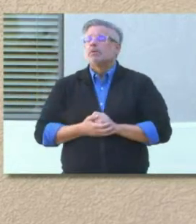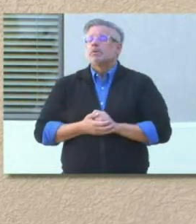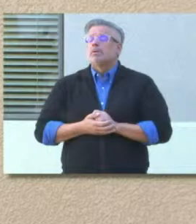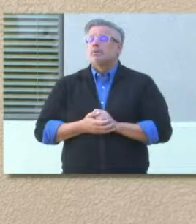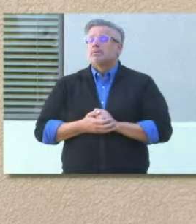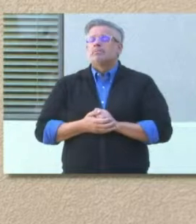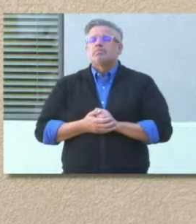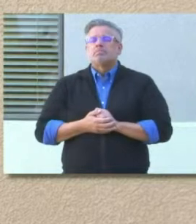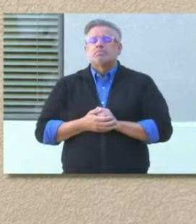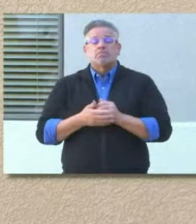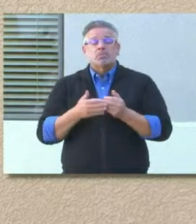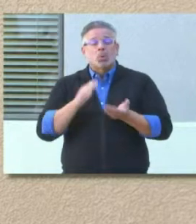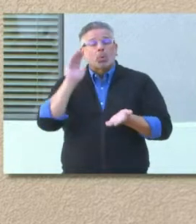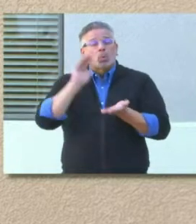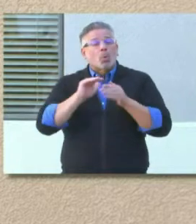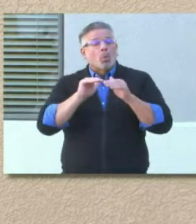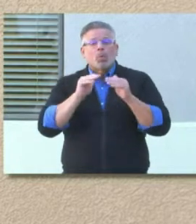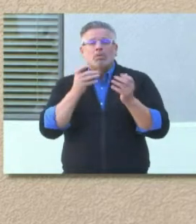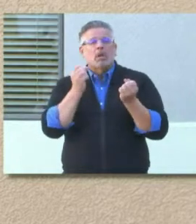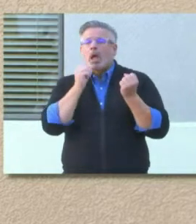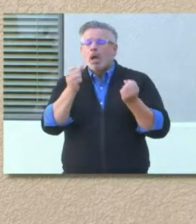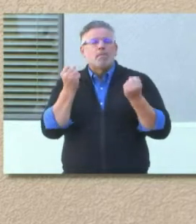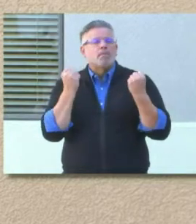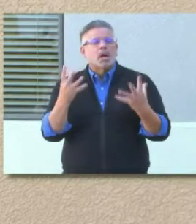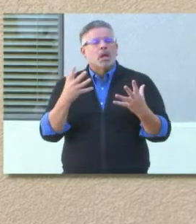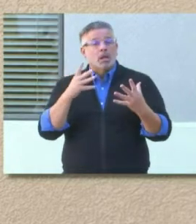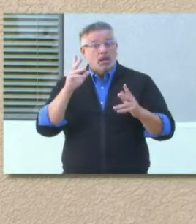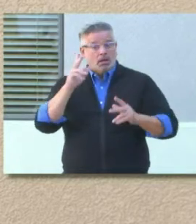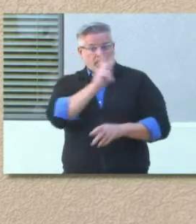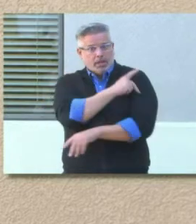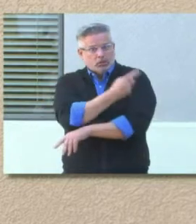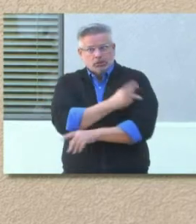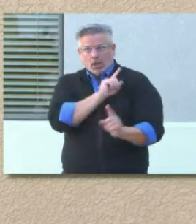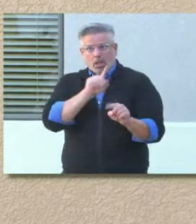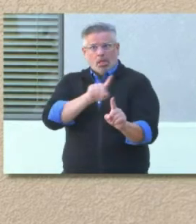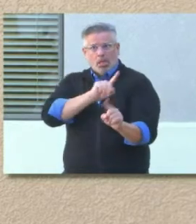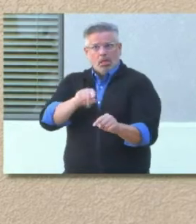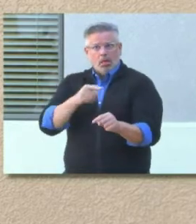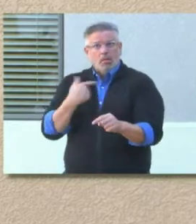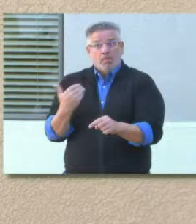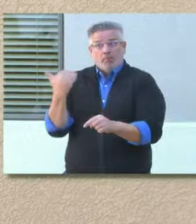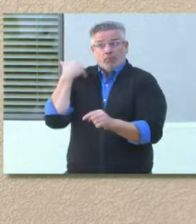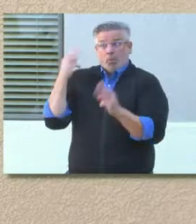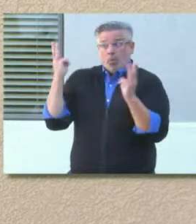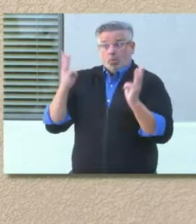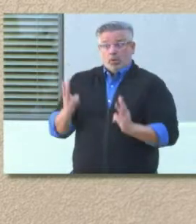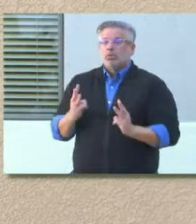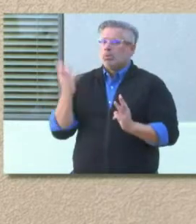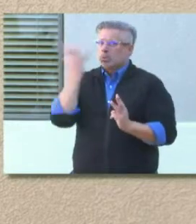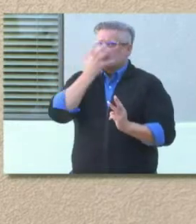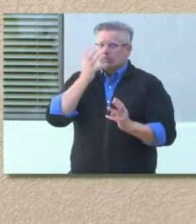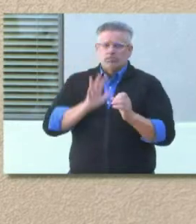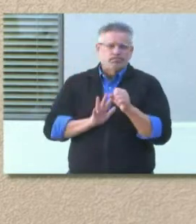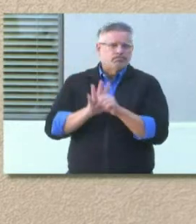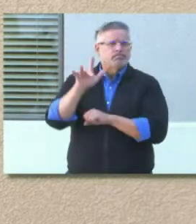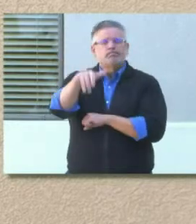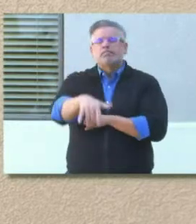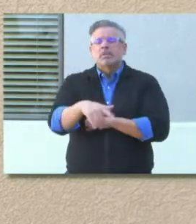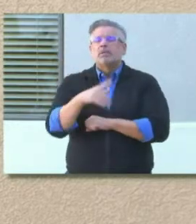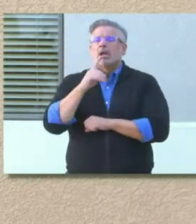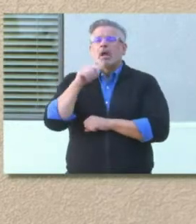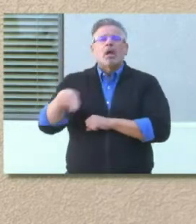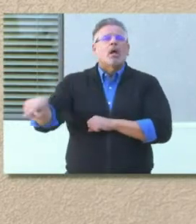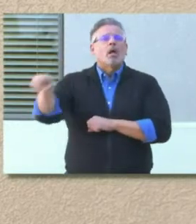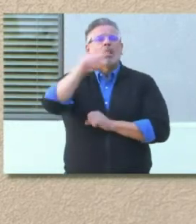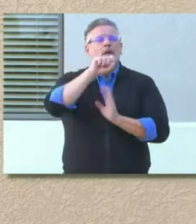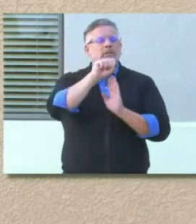low level of inpatient admissions as compared to what we had last winter, along with the trends that we see across the entire